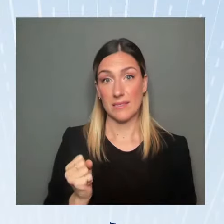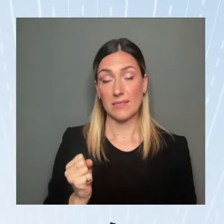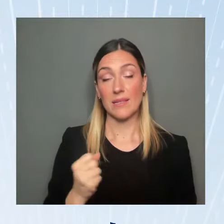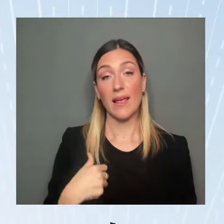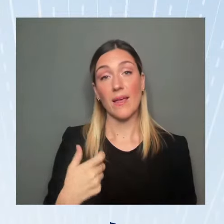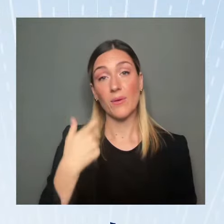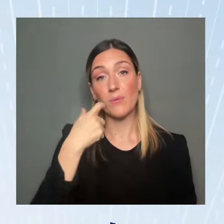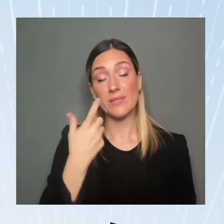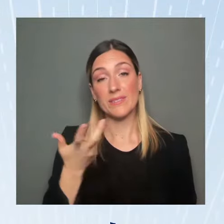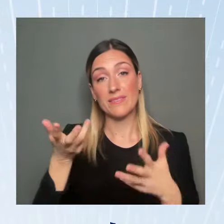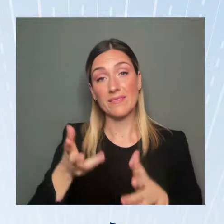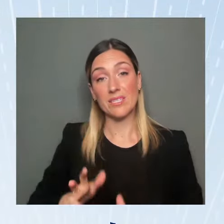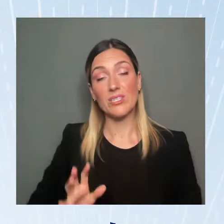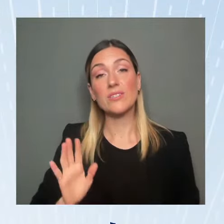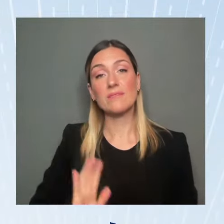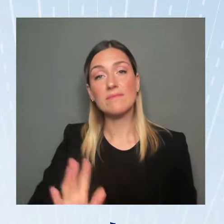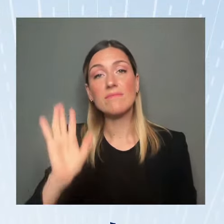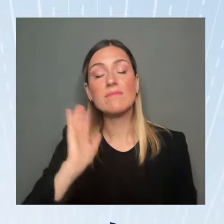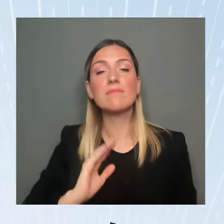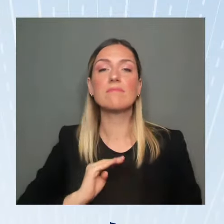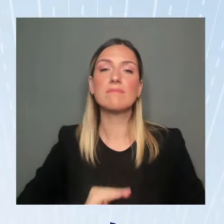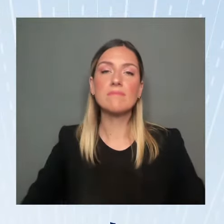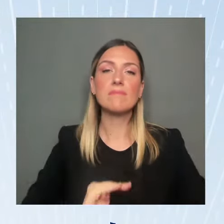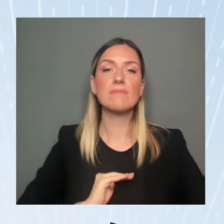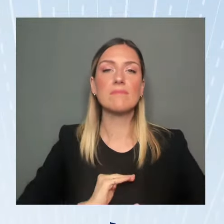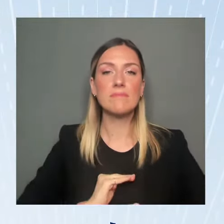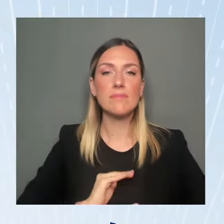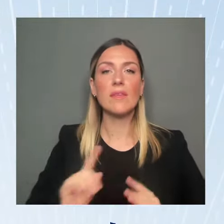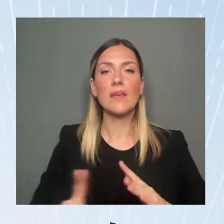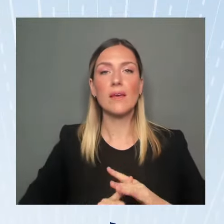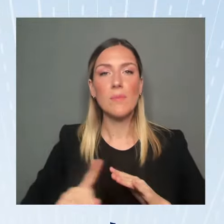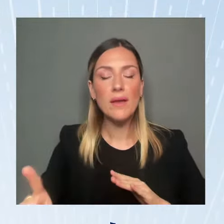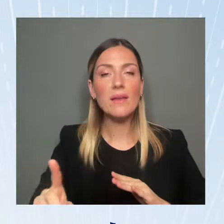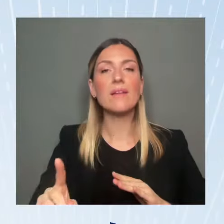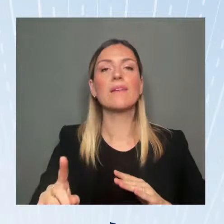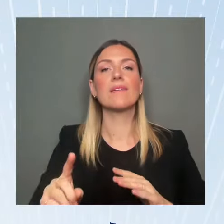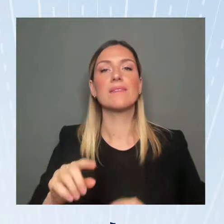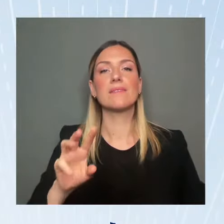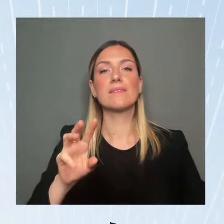done, they met the standard of evacuating an aircraft in 60